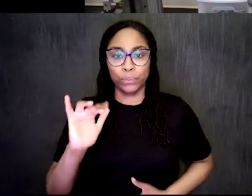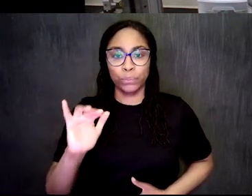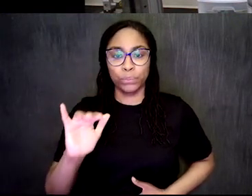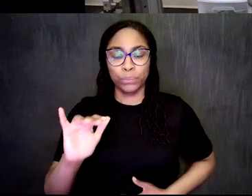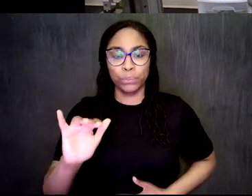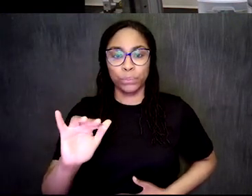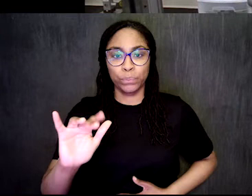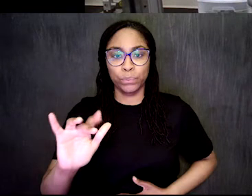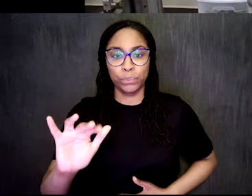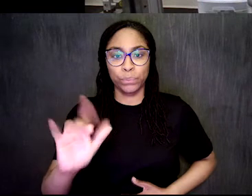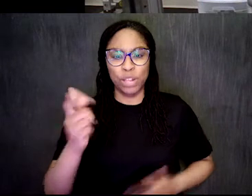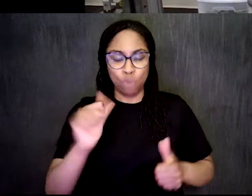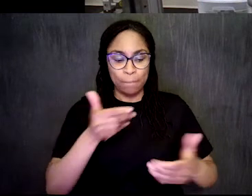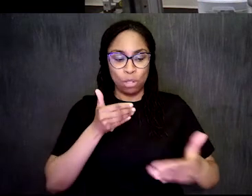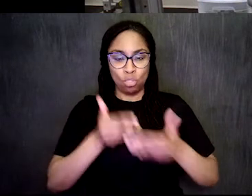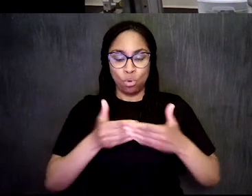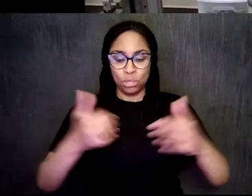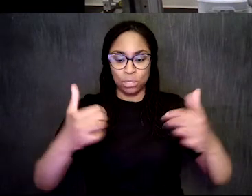Exhale.